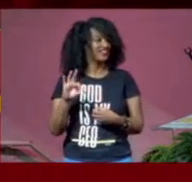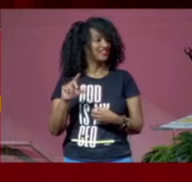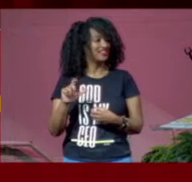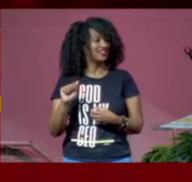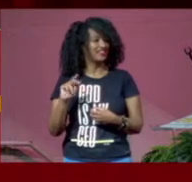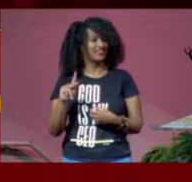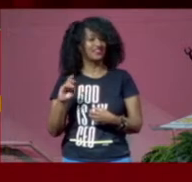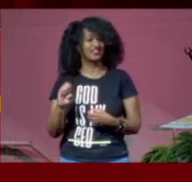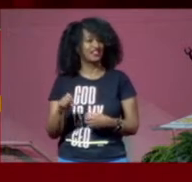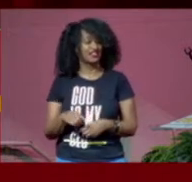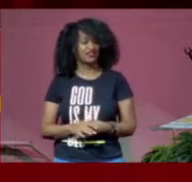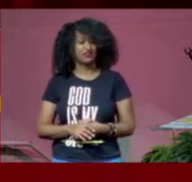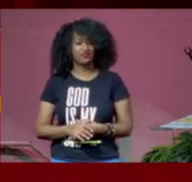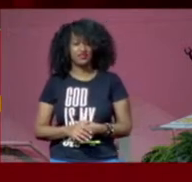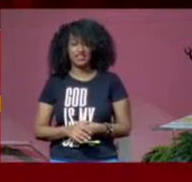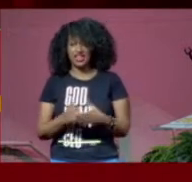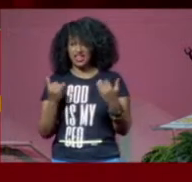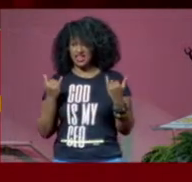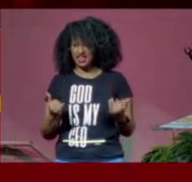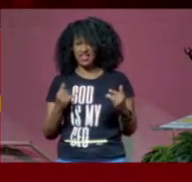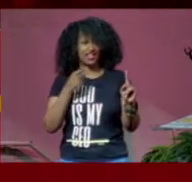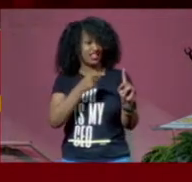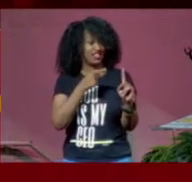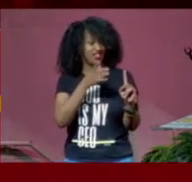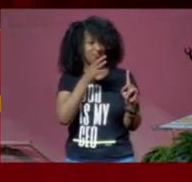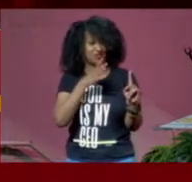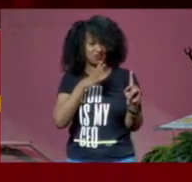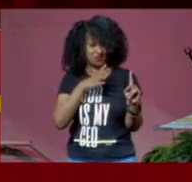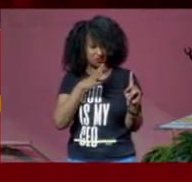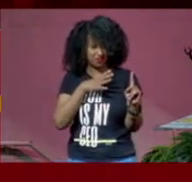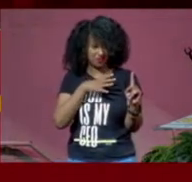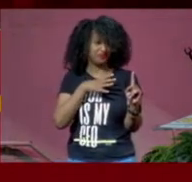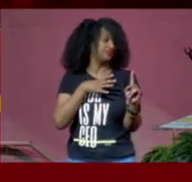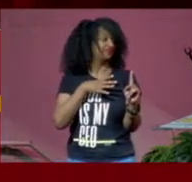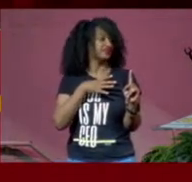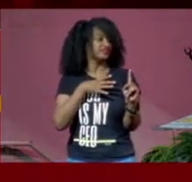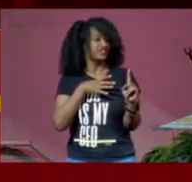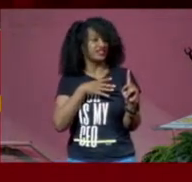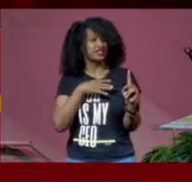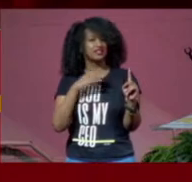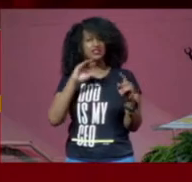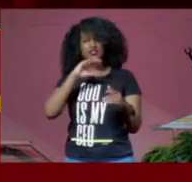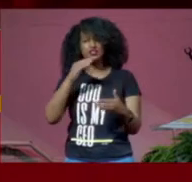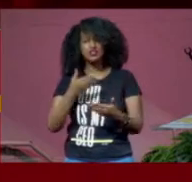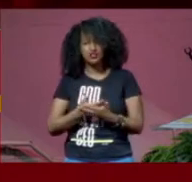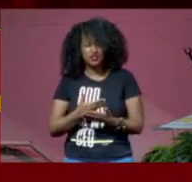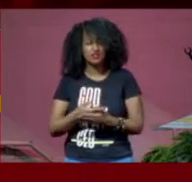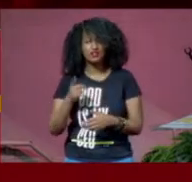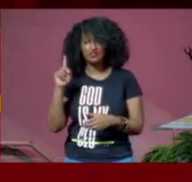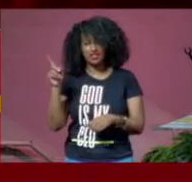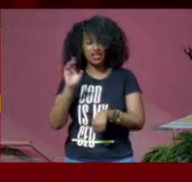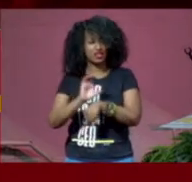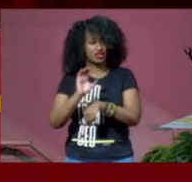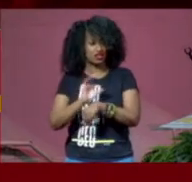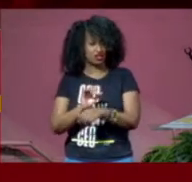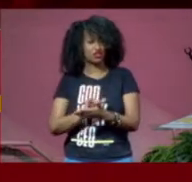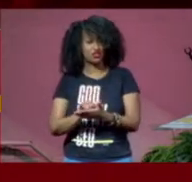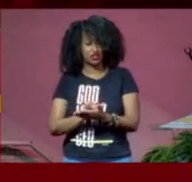of the house. She's going to be in the house for us on that on next Sunday, the 21st. And